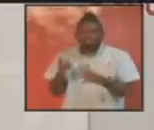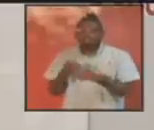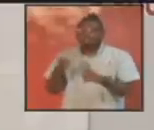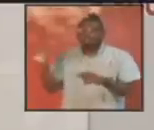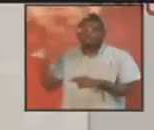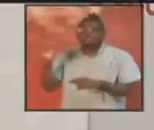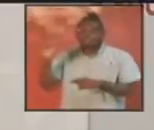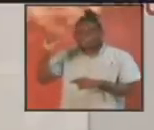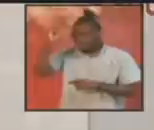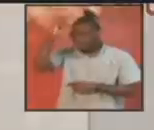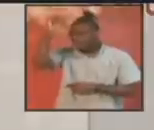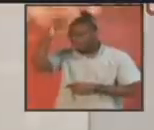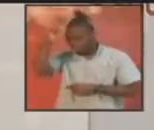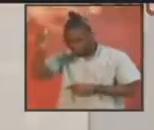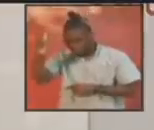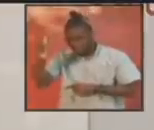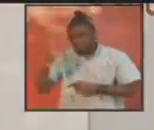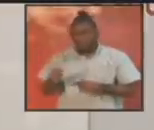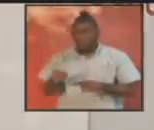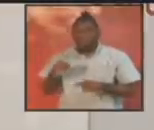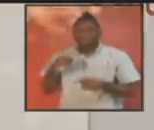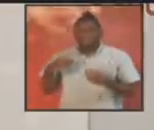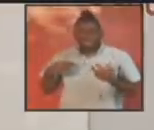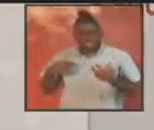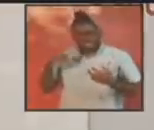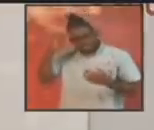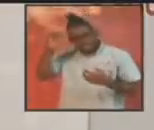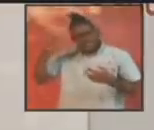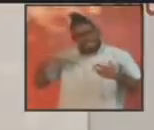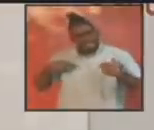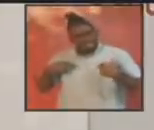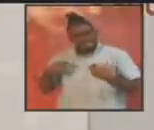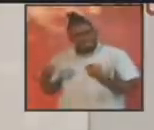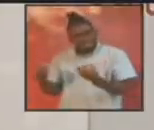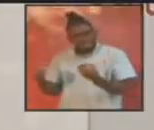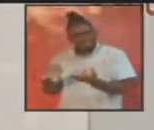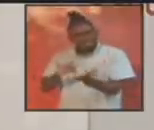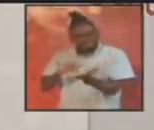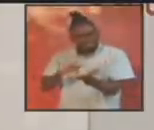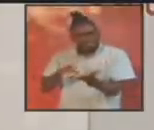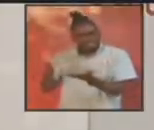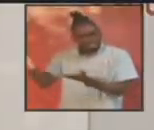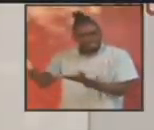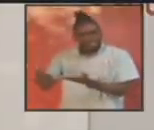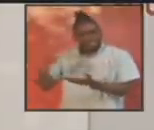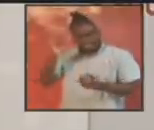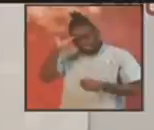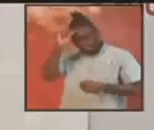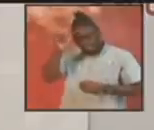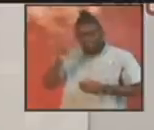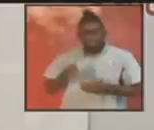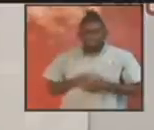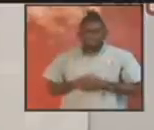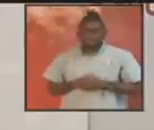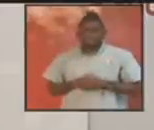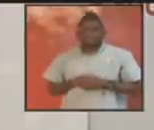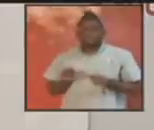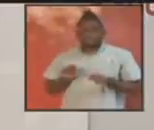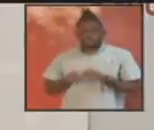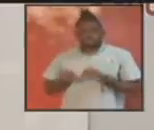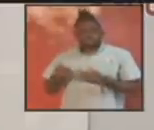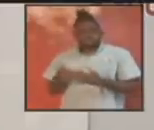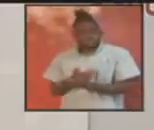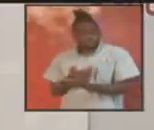from, India is a powerhouse of medical supply and vaccine supply. With respect to these new vaccines,